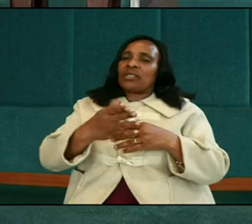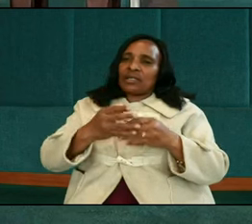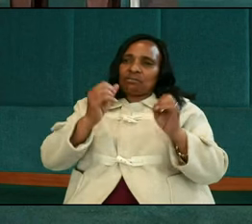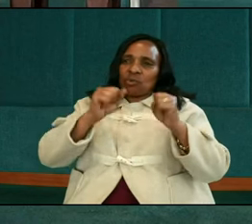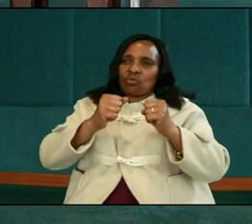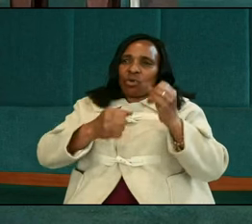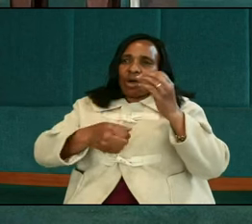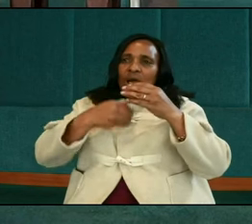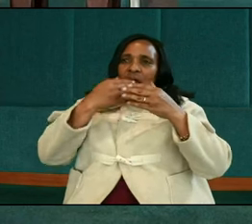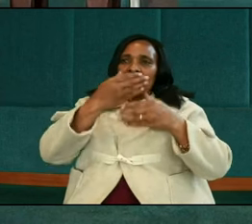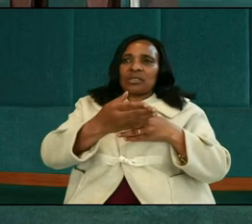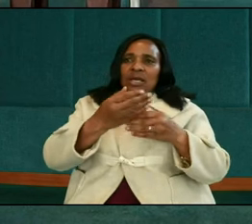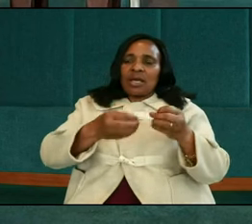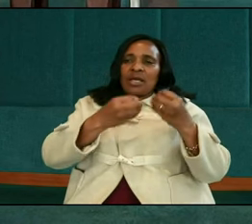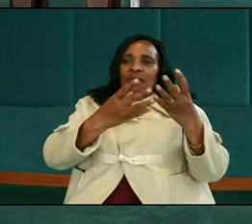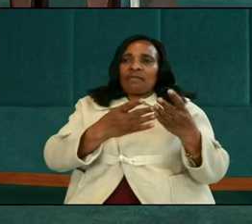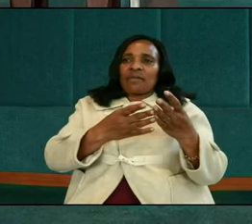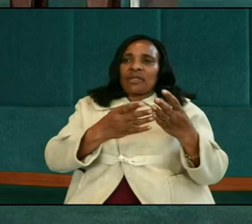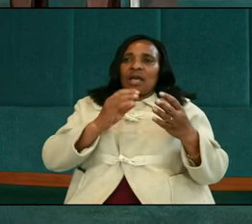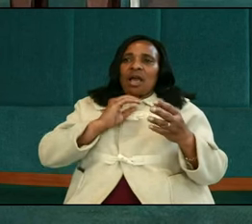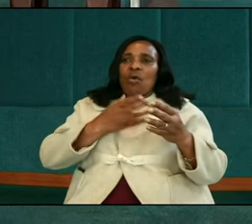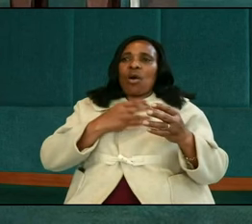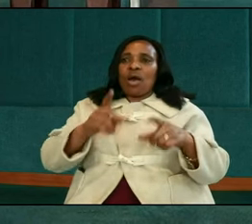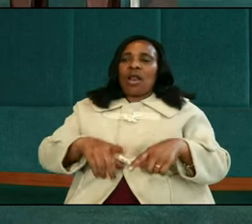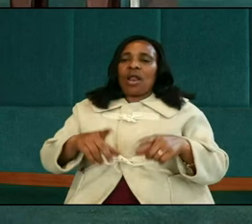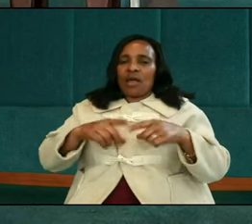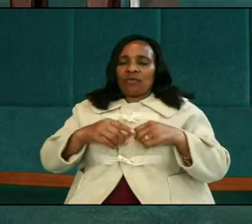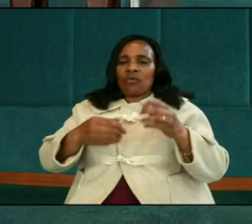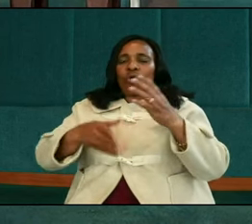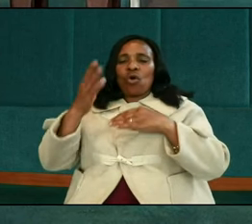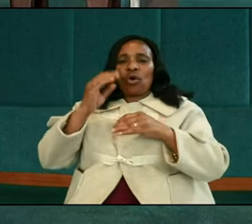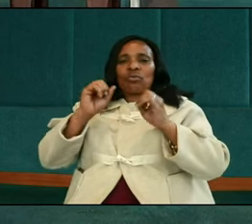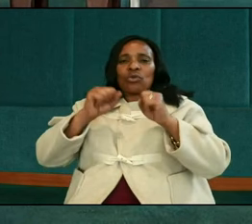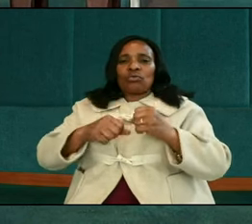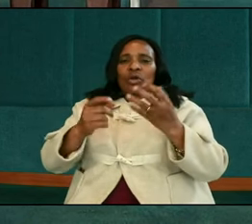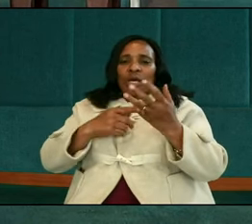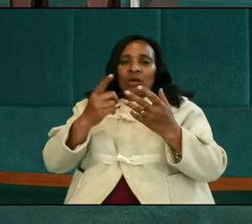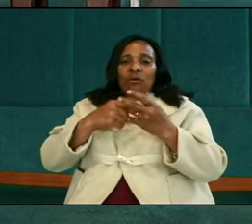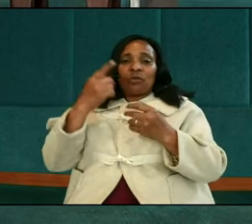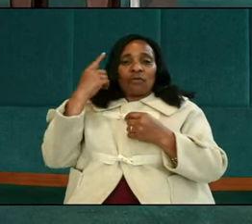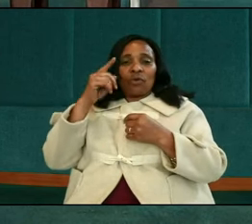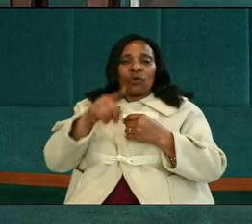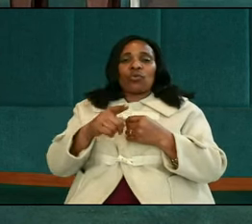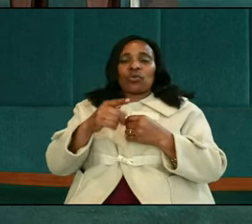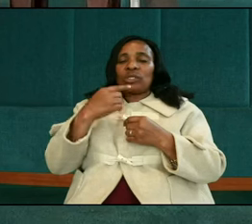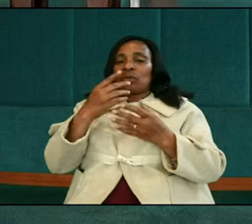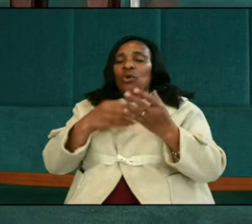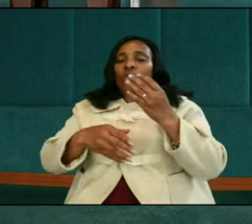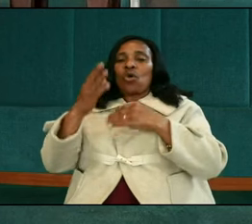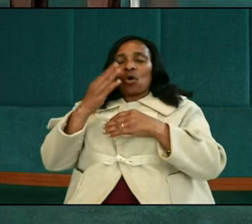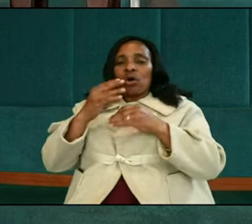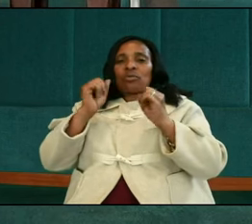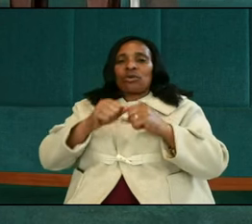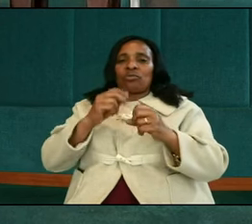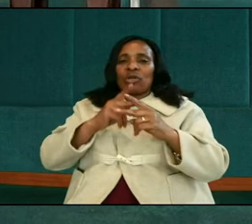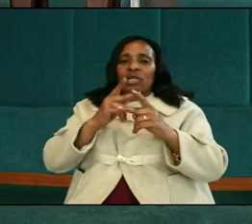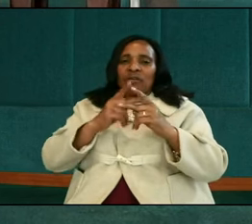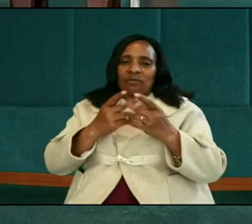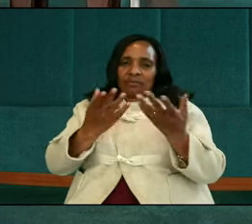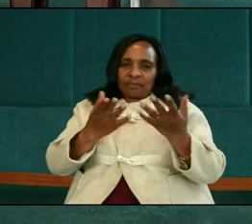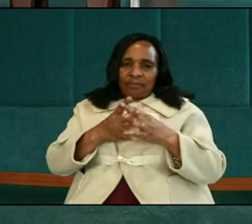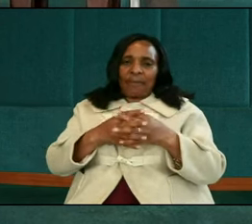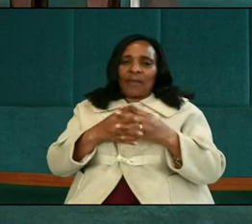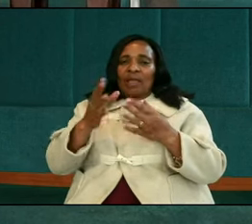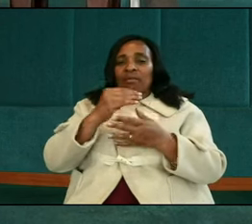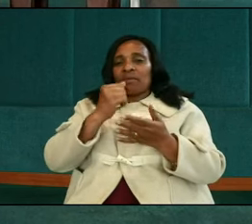answer. And so in our lives, God will come through for you. Just keep on asking God, keep on being faithful, and keep on trusting in him.